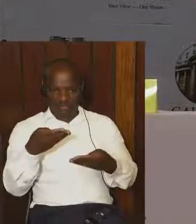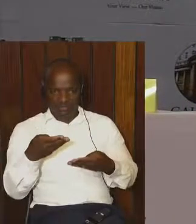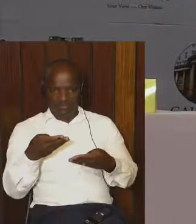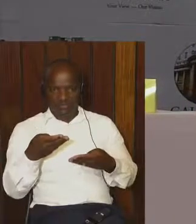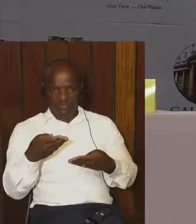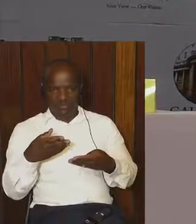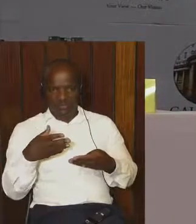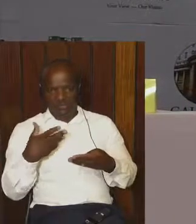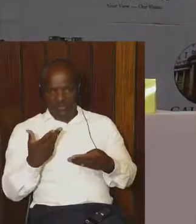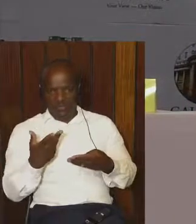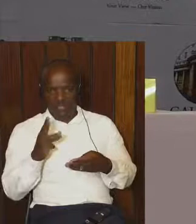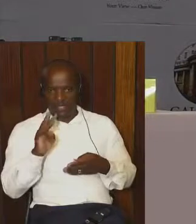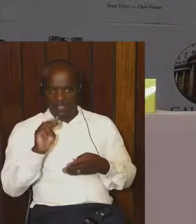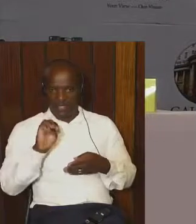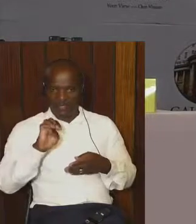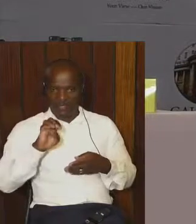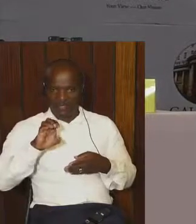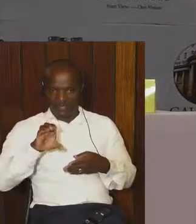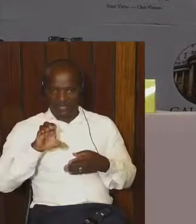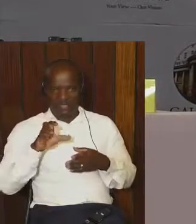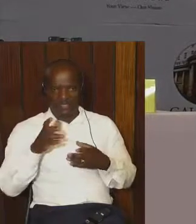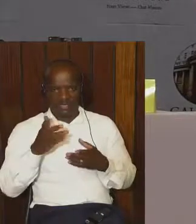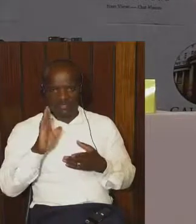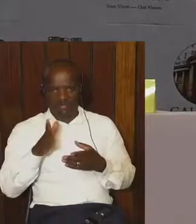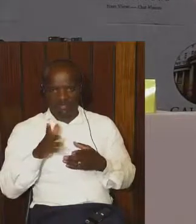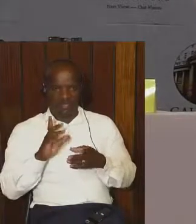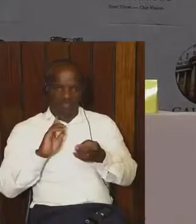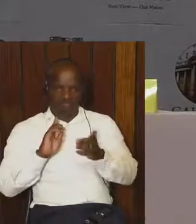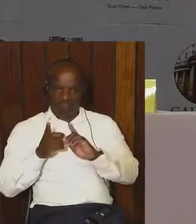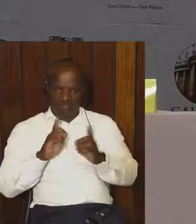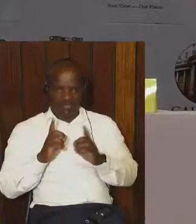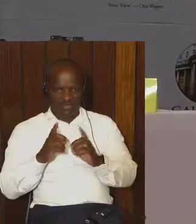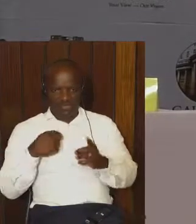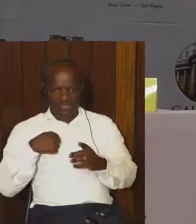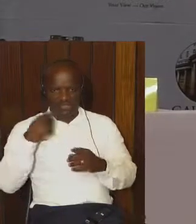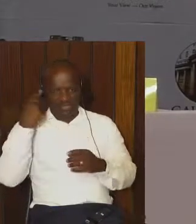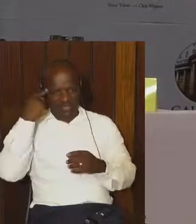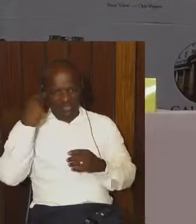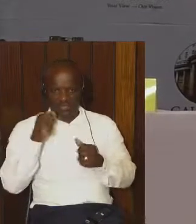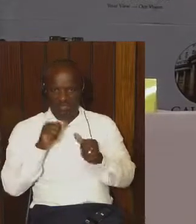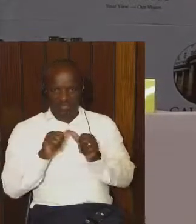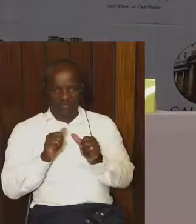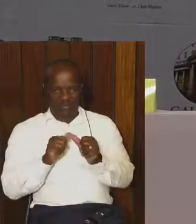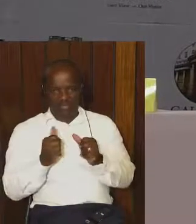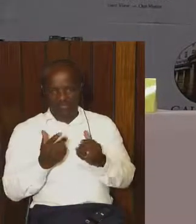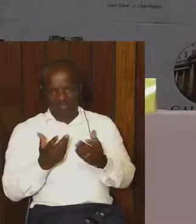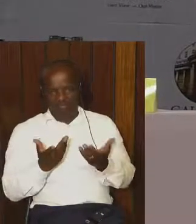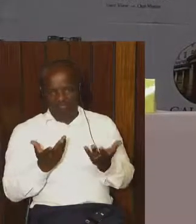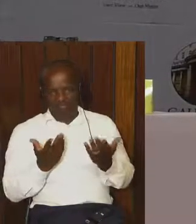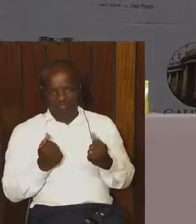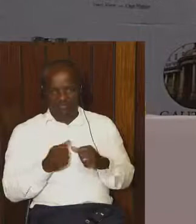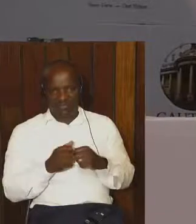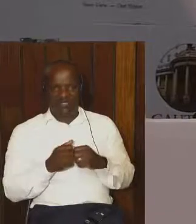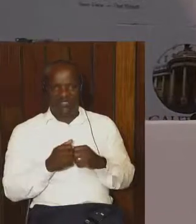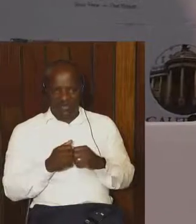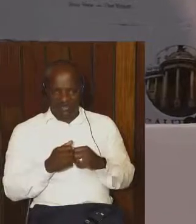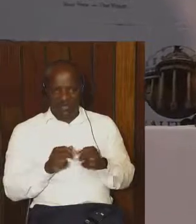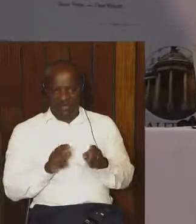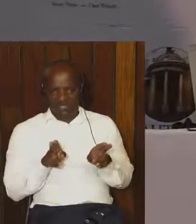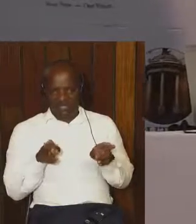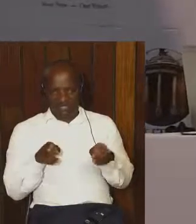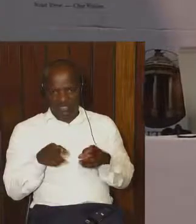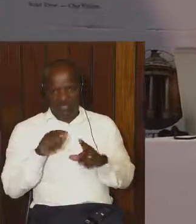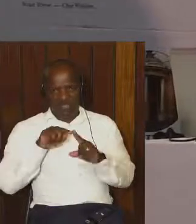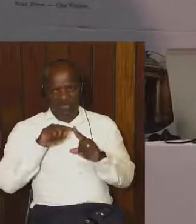We'll engage with the MEC when we meet with the MEC. I think that's the best thing. So that's the report, and you were correct, it was short and to the